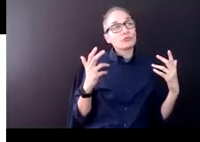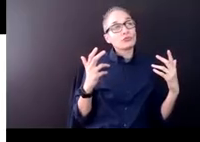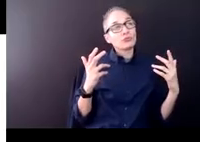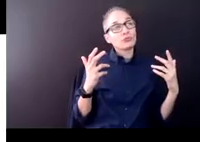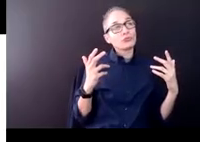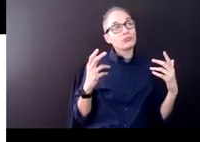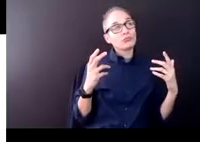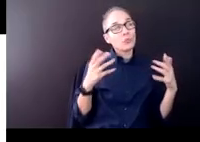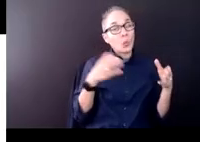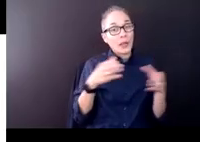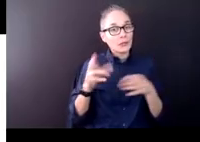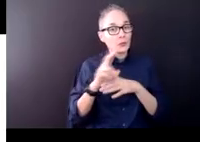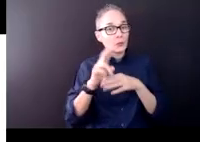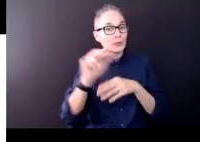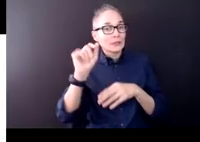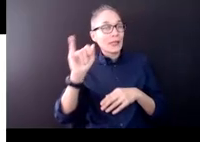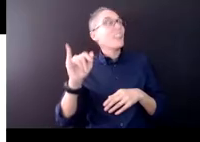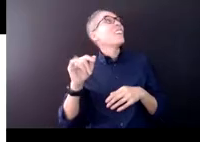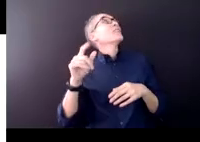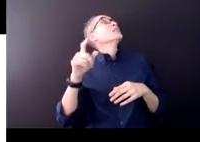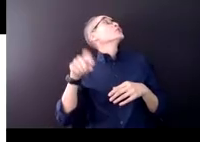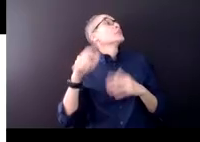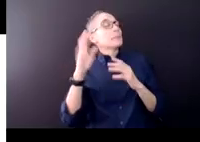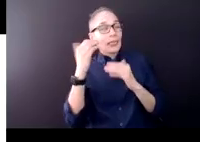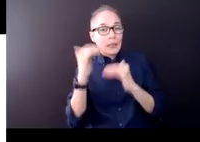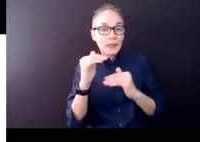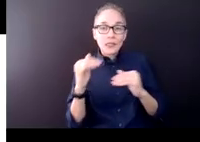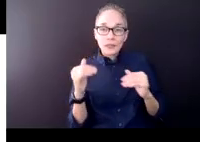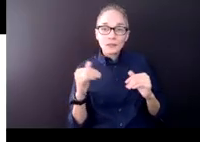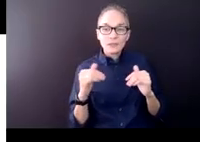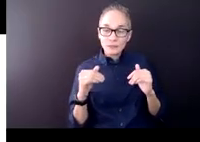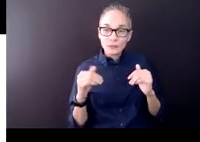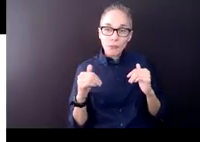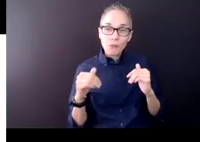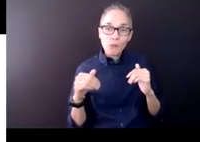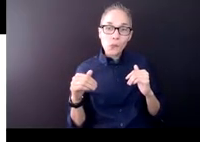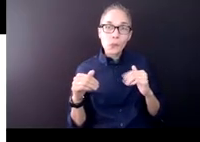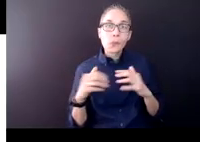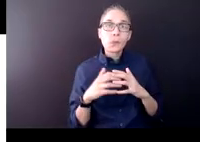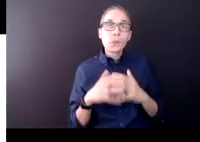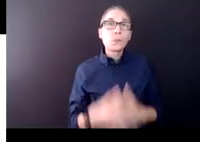many other ways that they use it. So AI use should be limited and used in very focused ways.